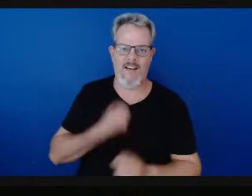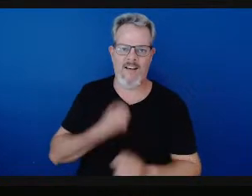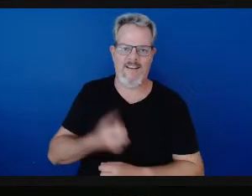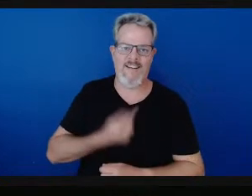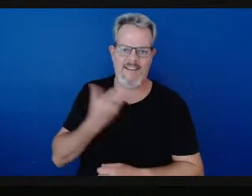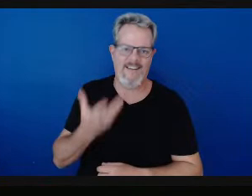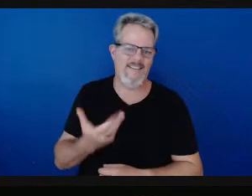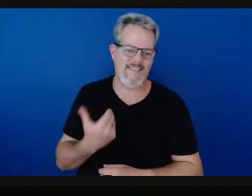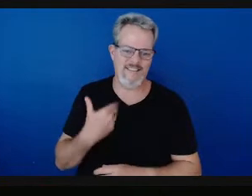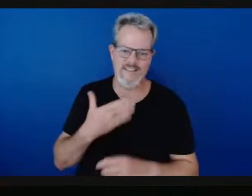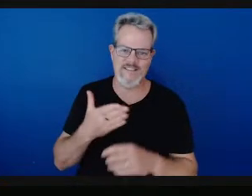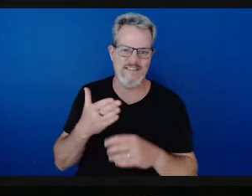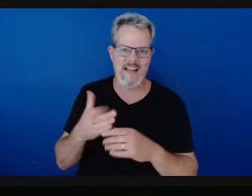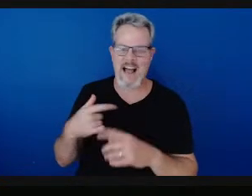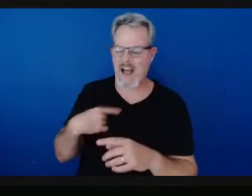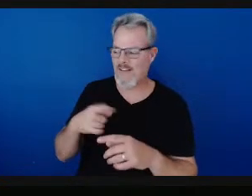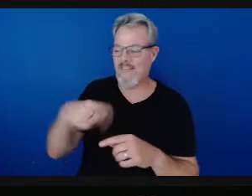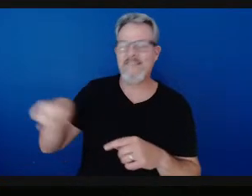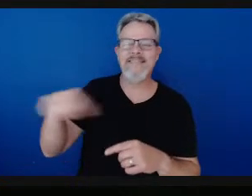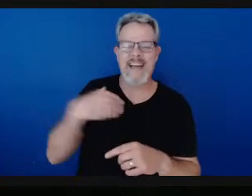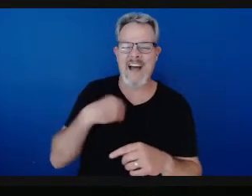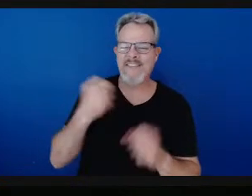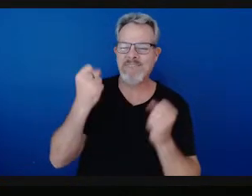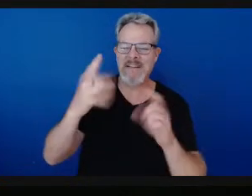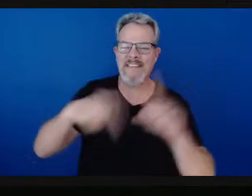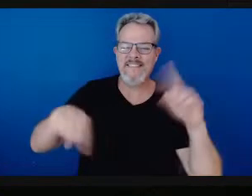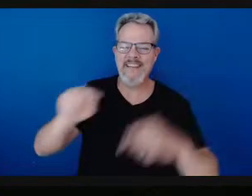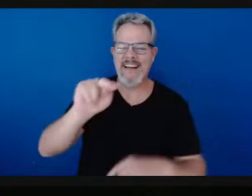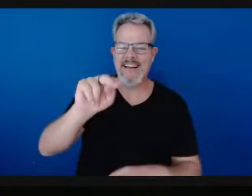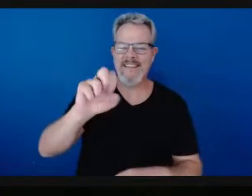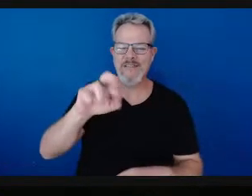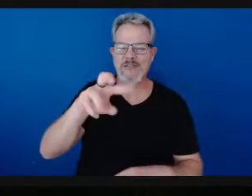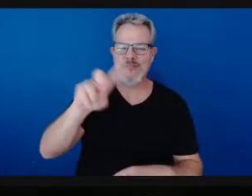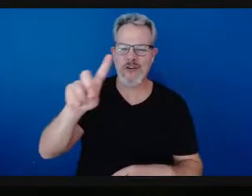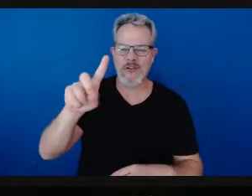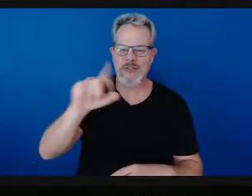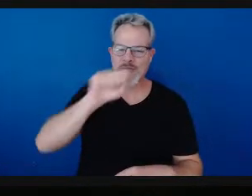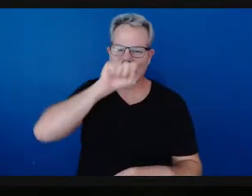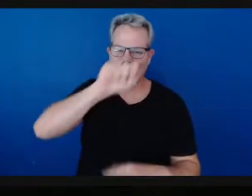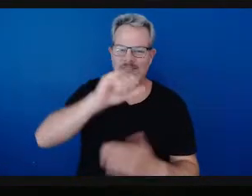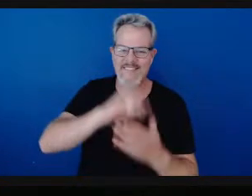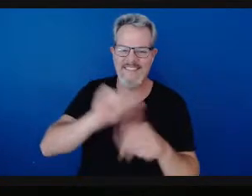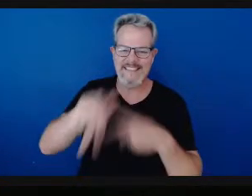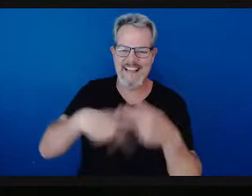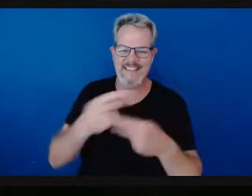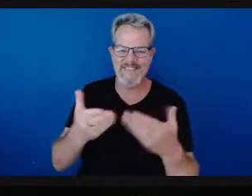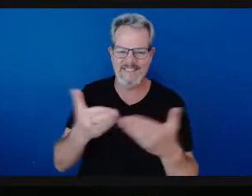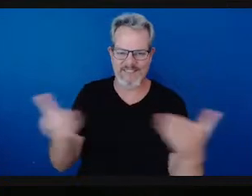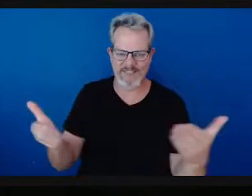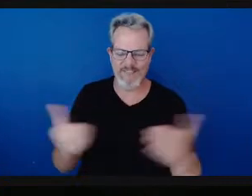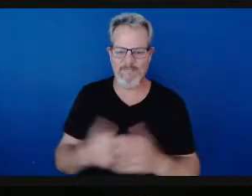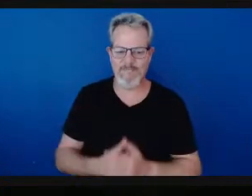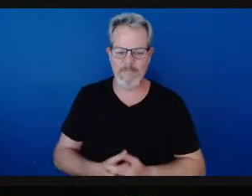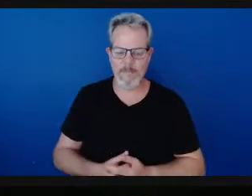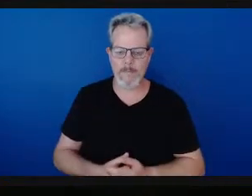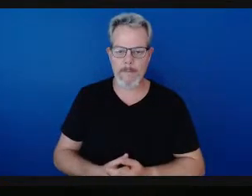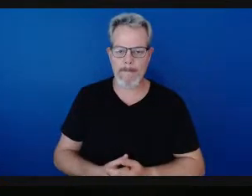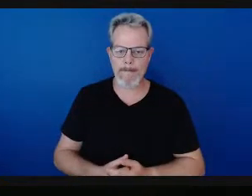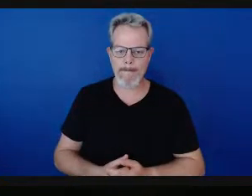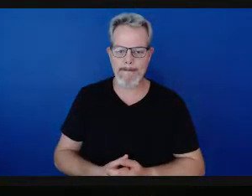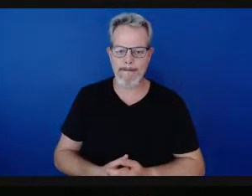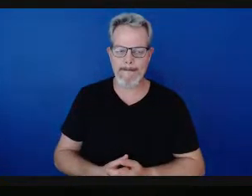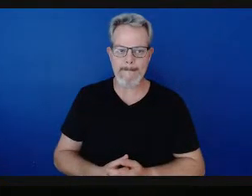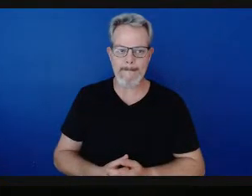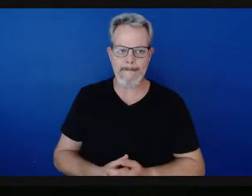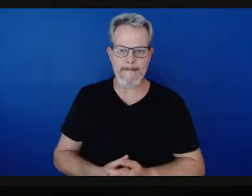the geo nerds out there. Okay, so we've kind of laid out the lay of the land here, and let me